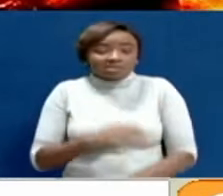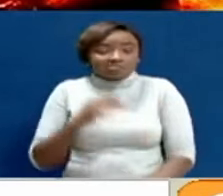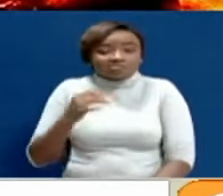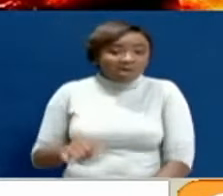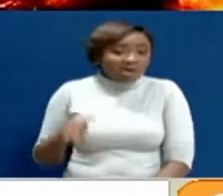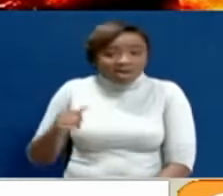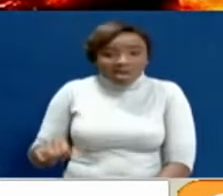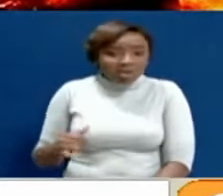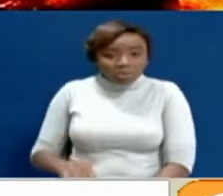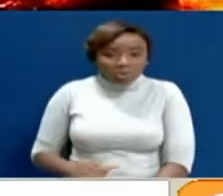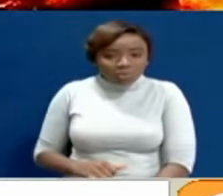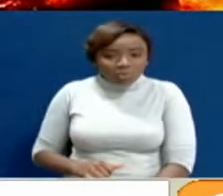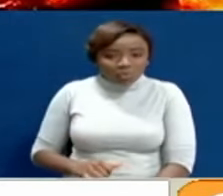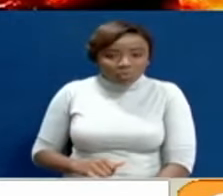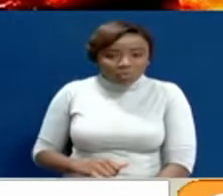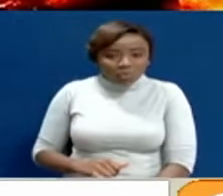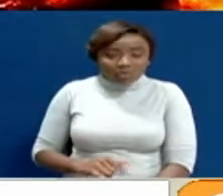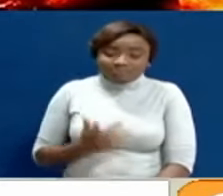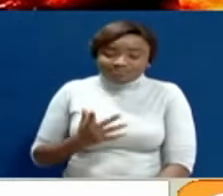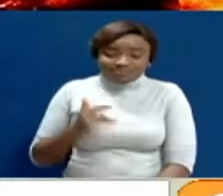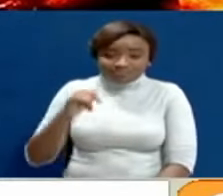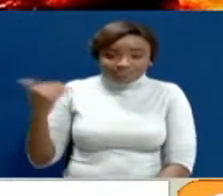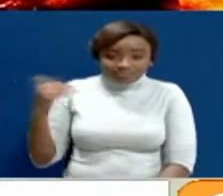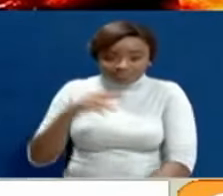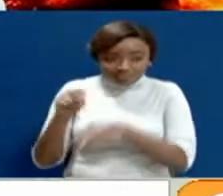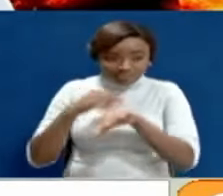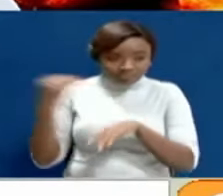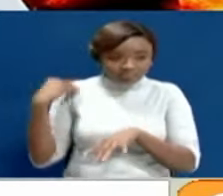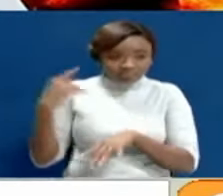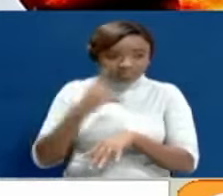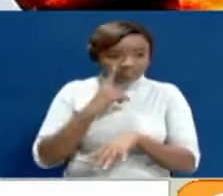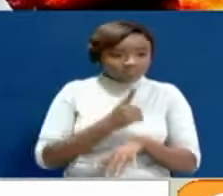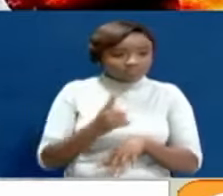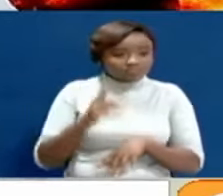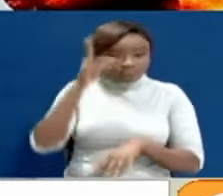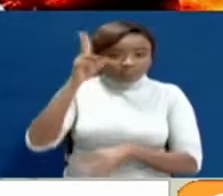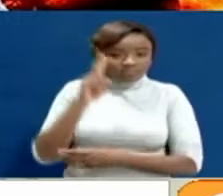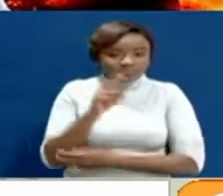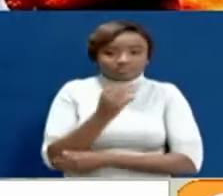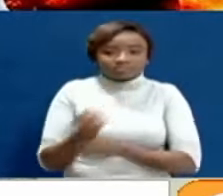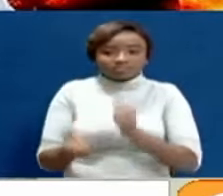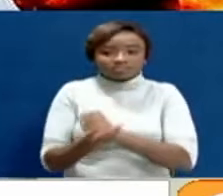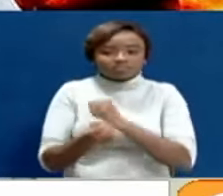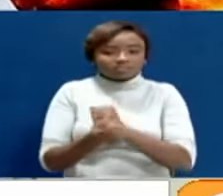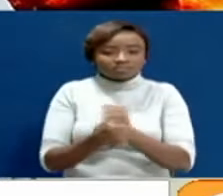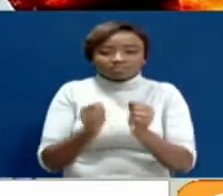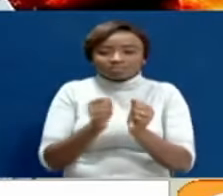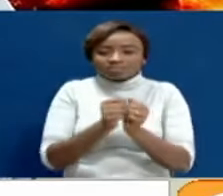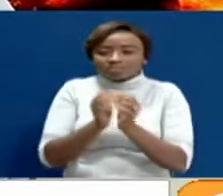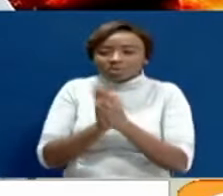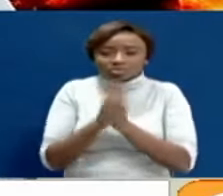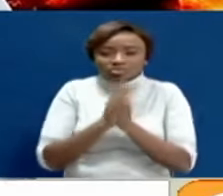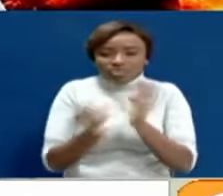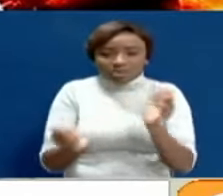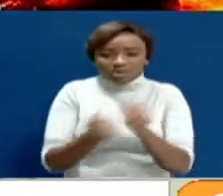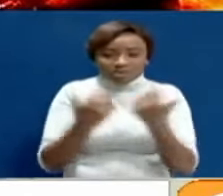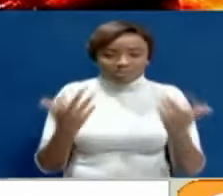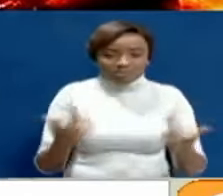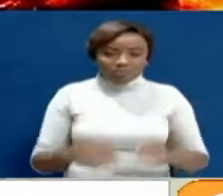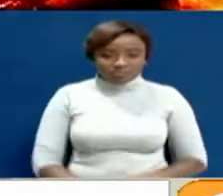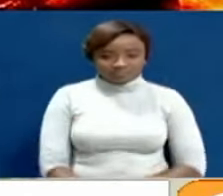resettlement. Tonight on the National Reminder, our very own Victoria Rubadiri takes you back to ground zero of